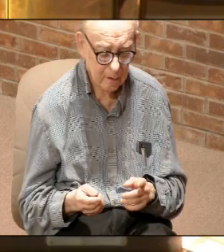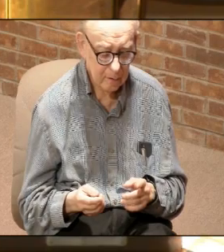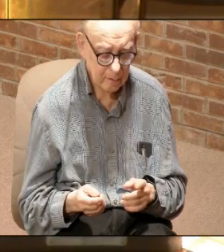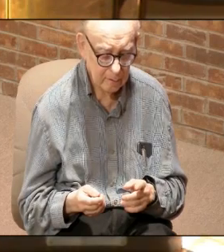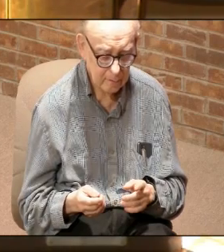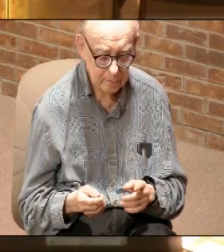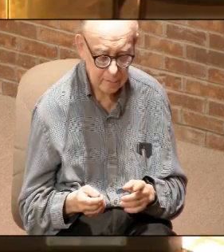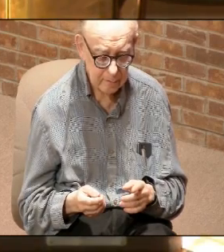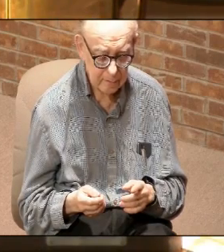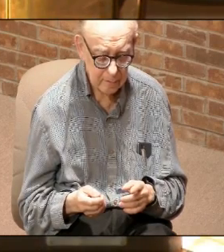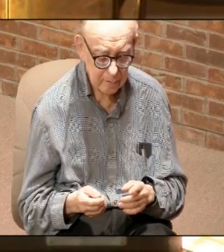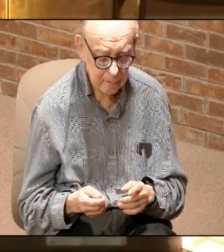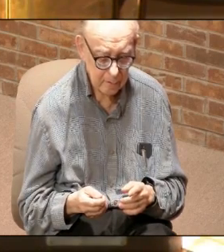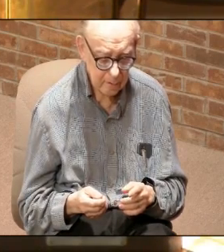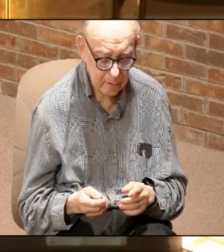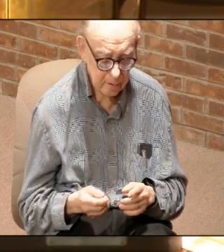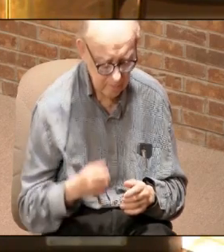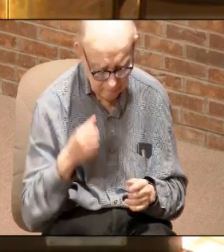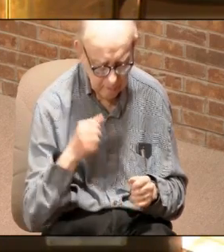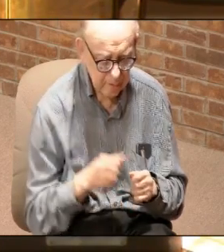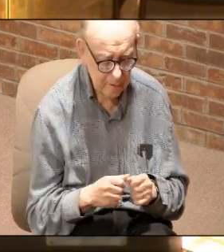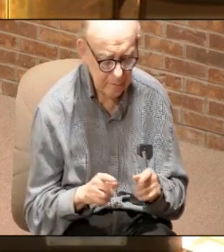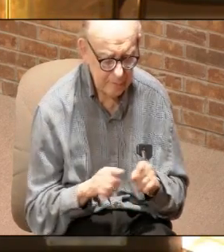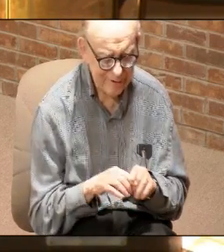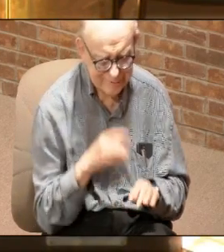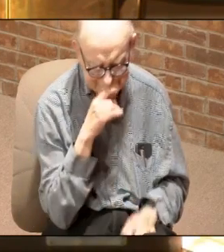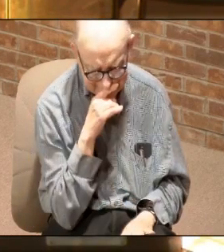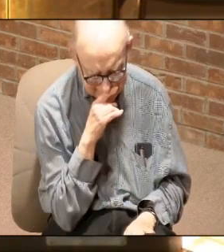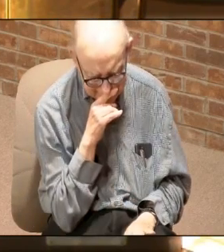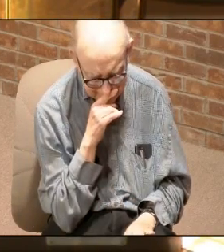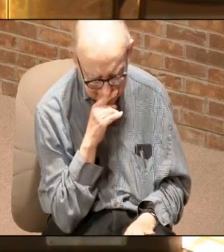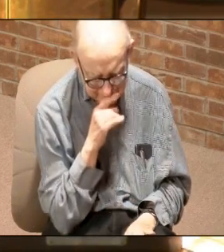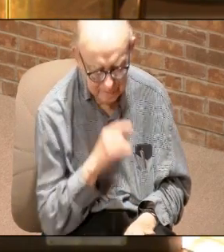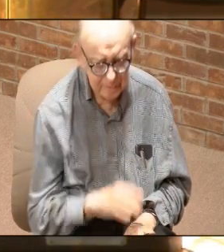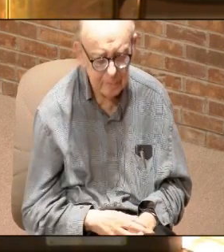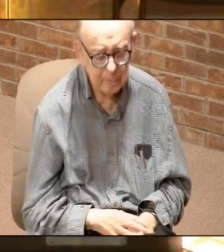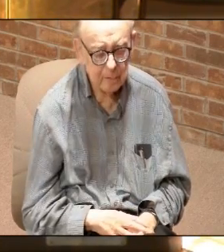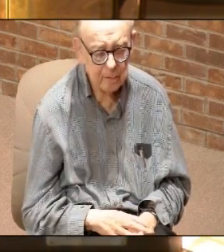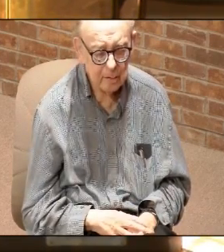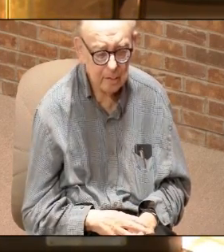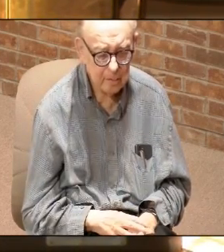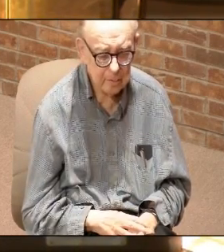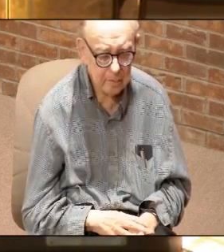do you remember as a kid,